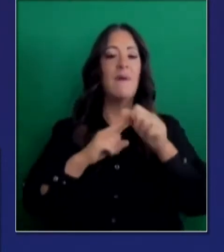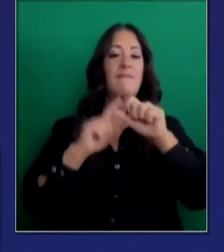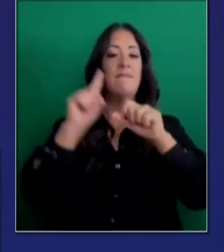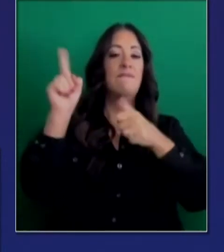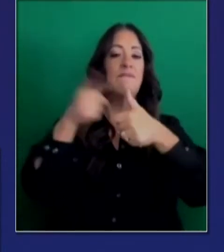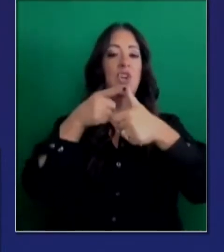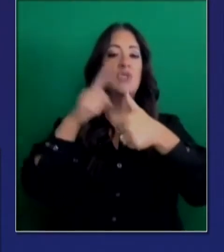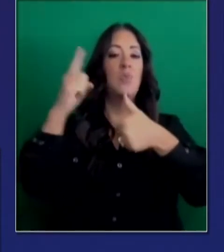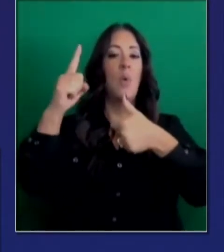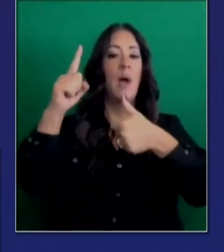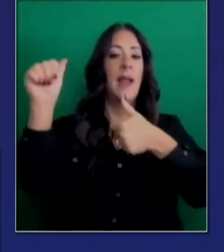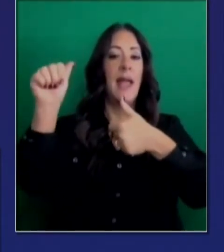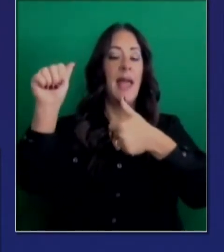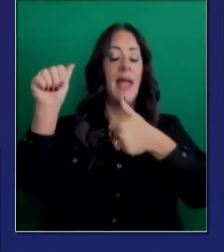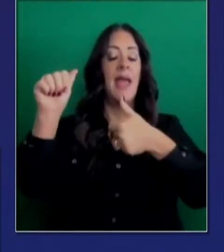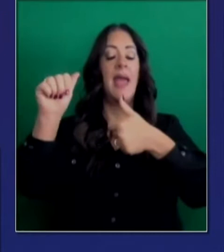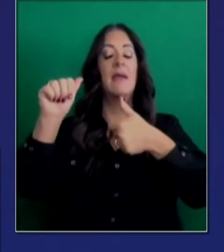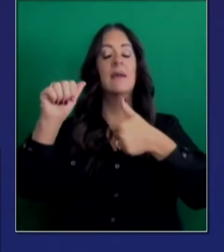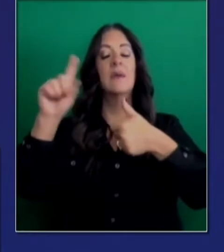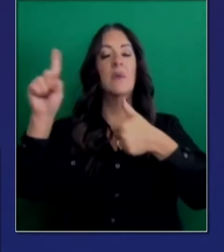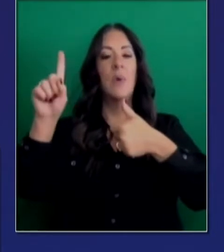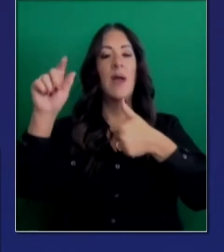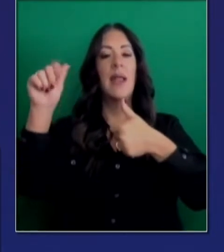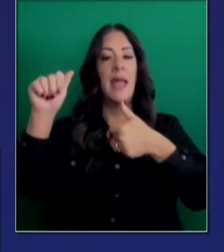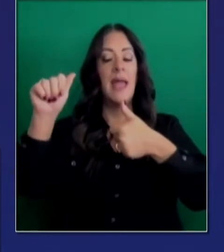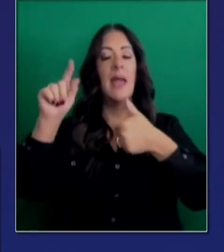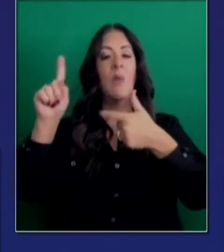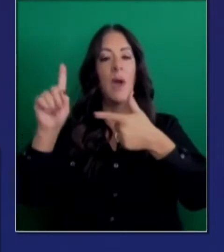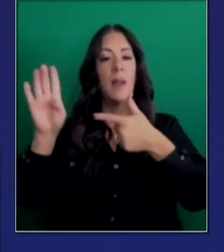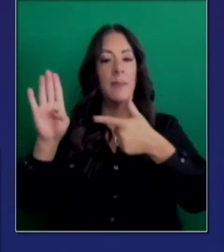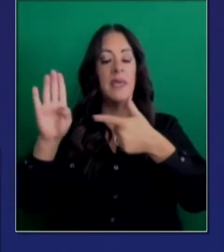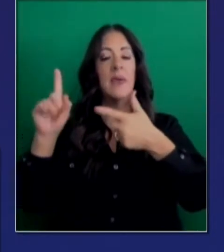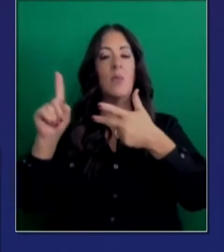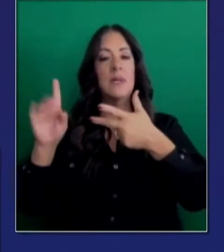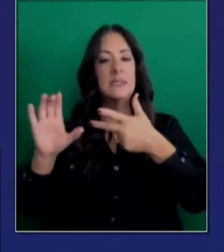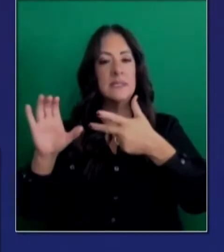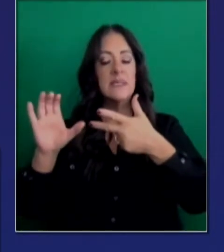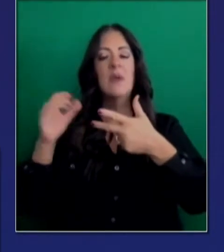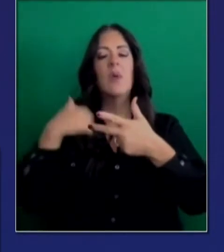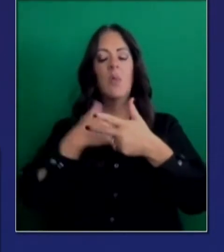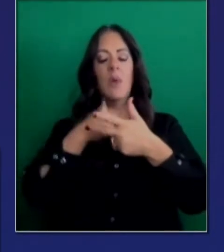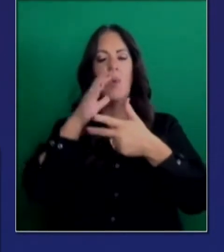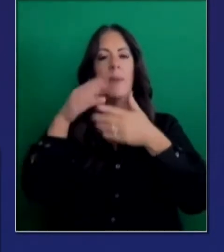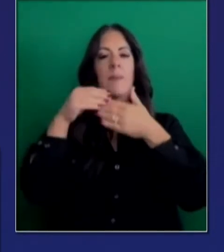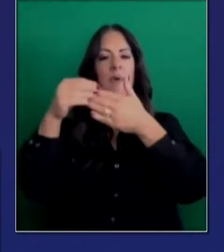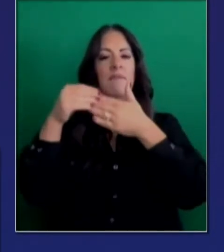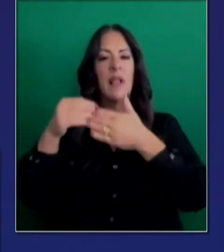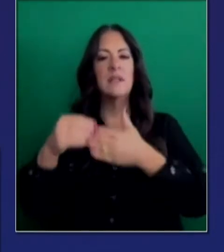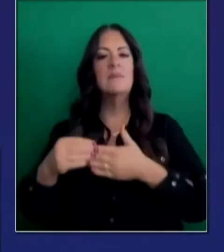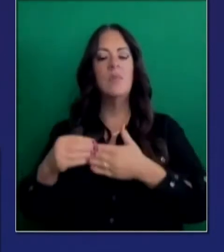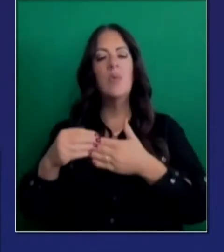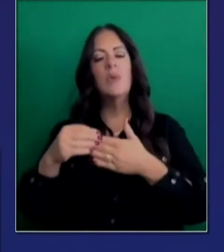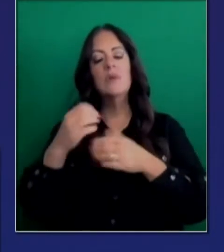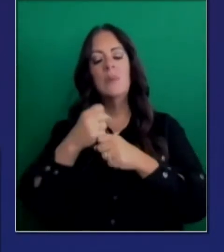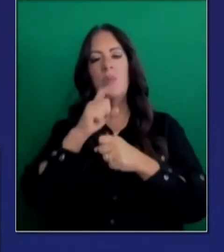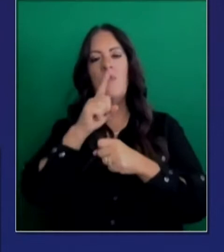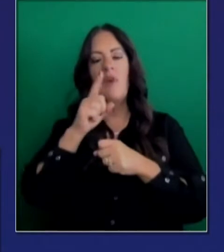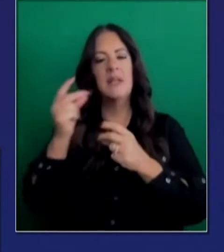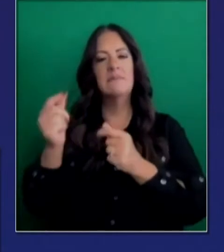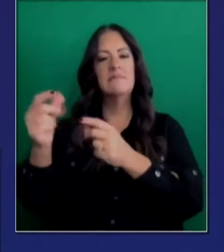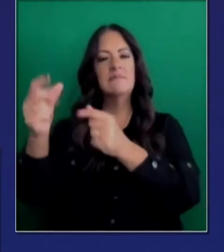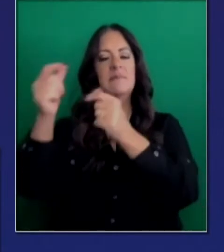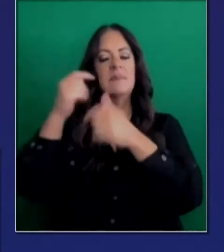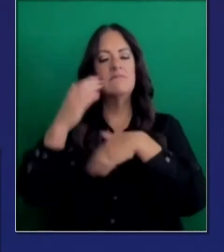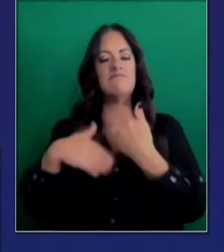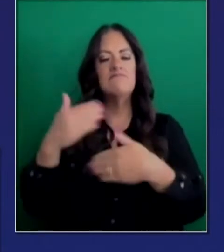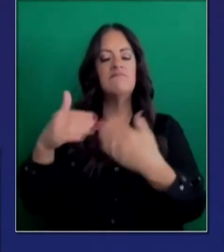to allow the administration, more smooth administration and more expedited administration of